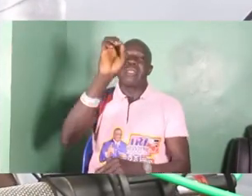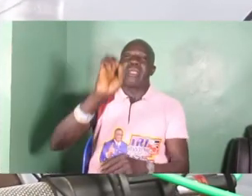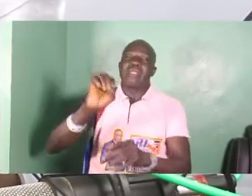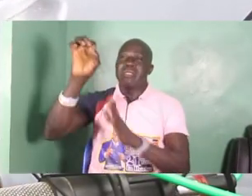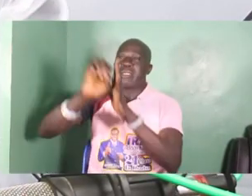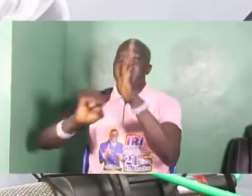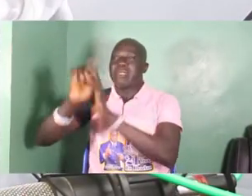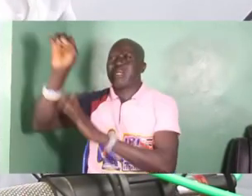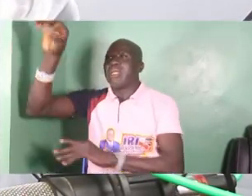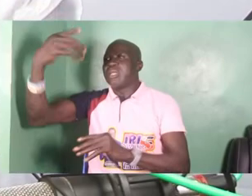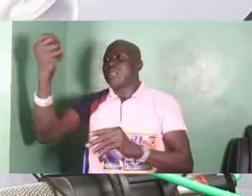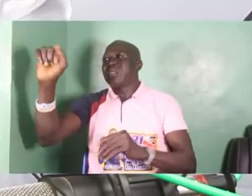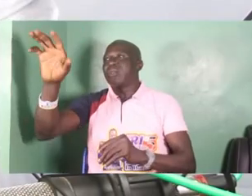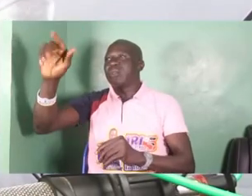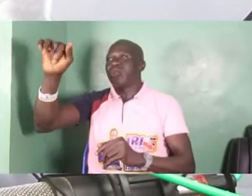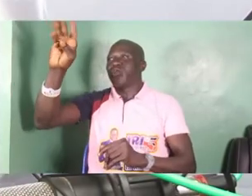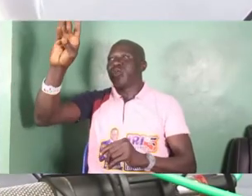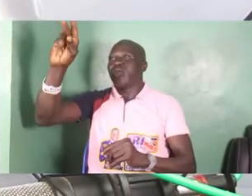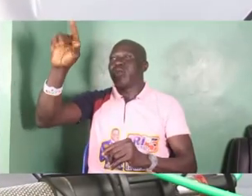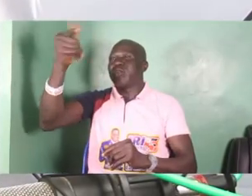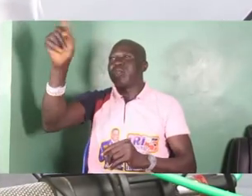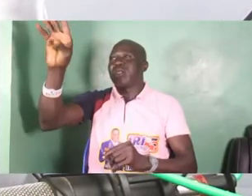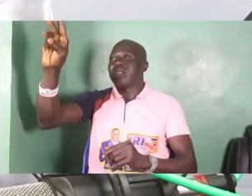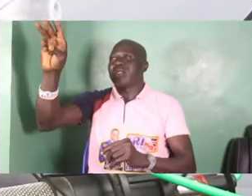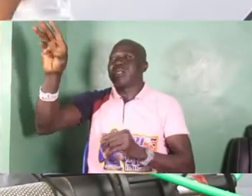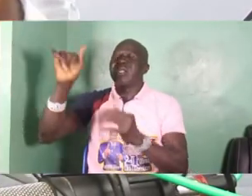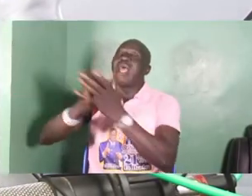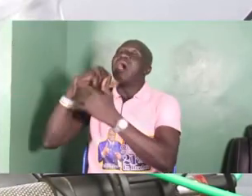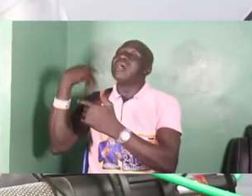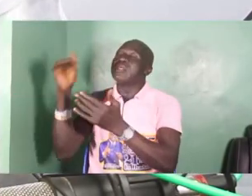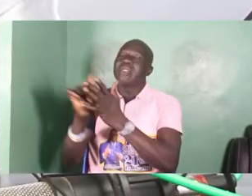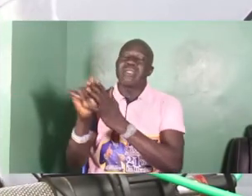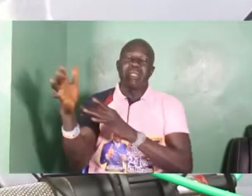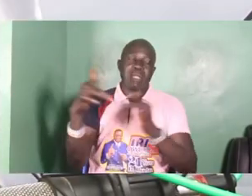16. Verse 16. Manila, no. In the name of